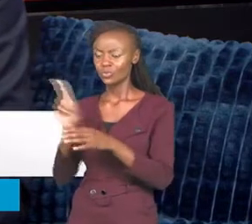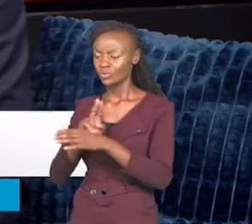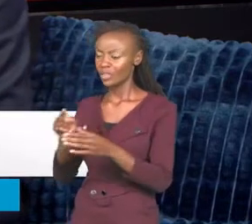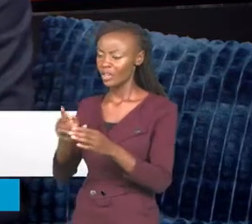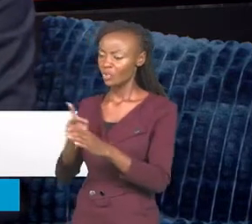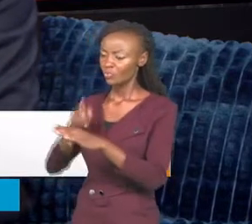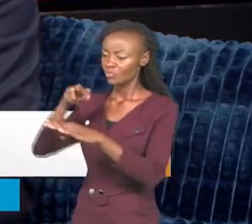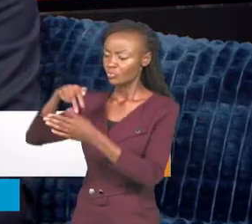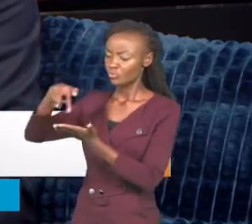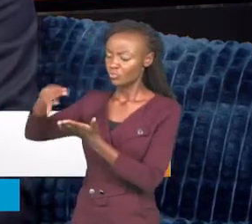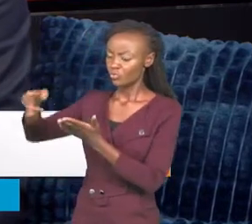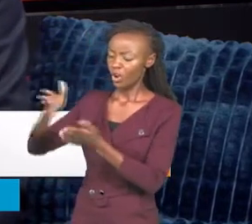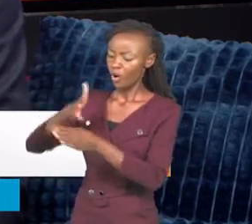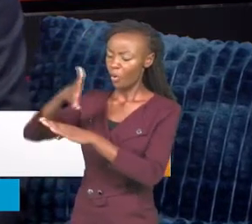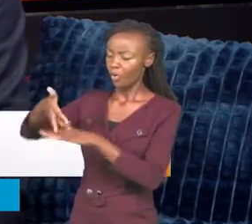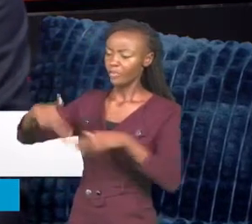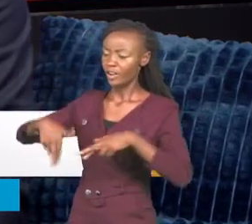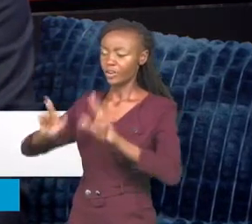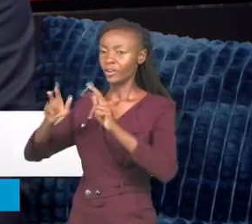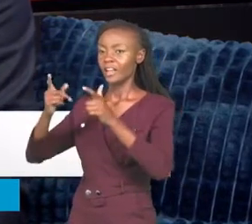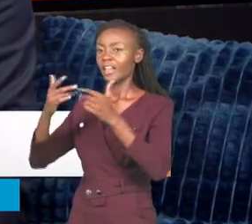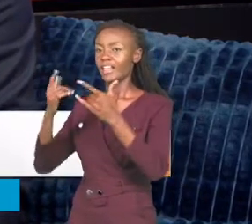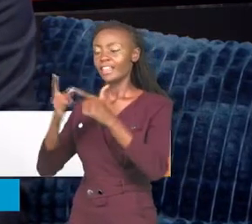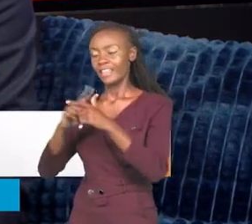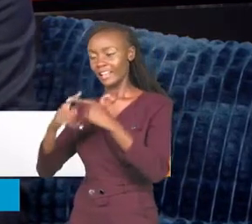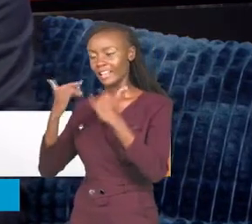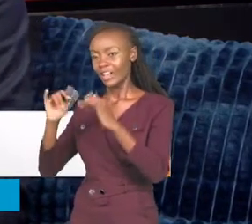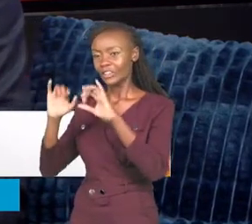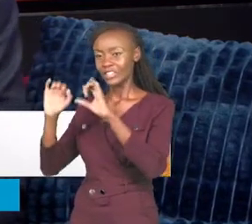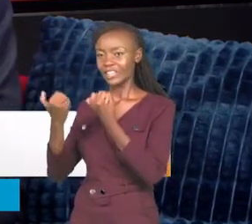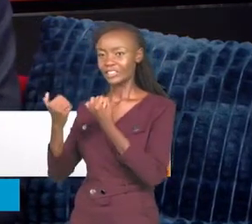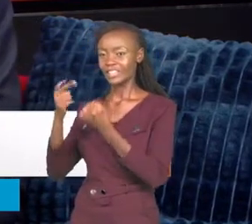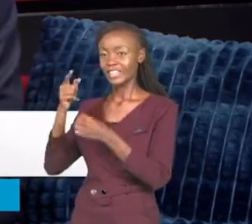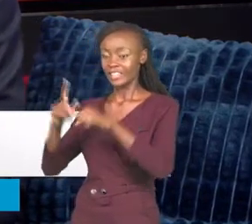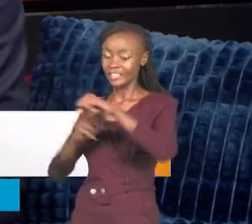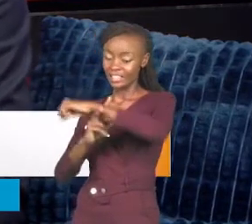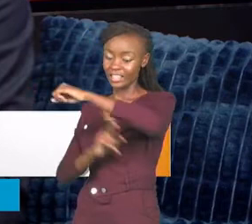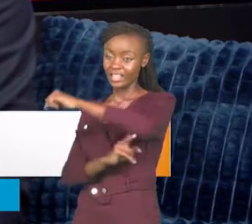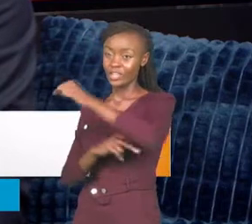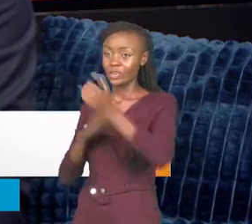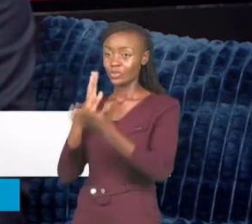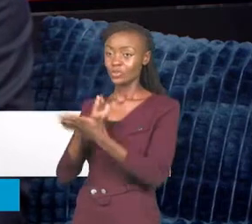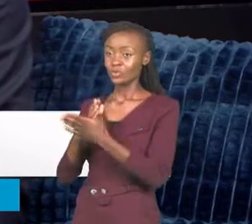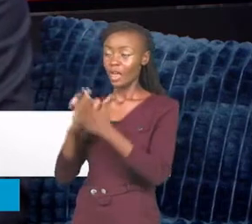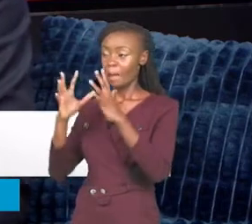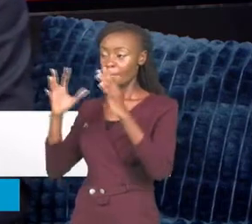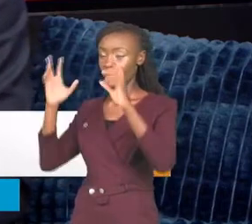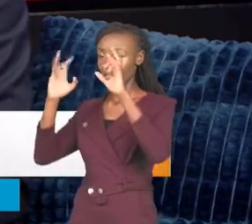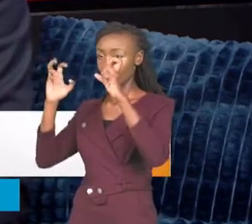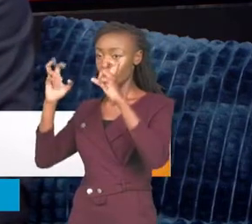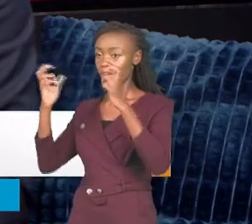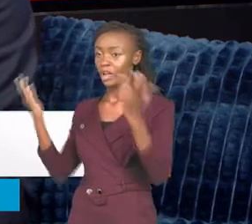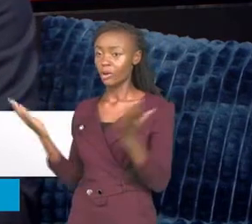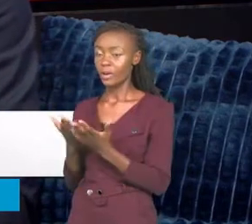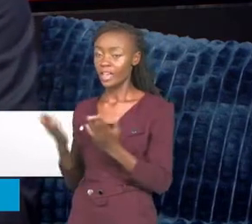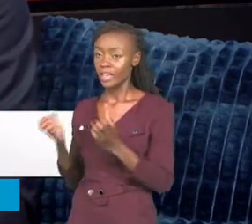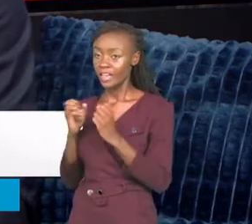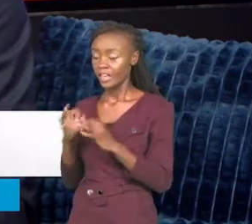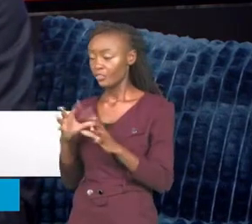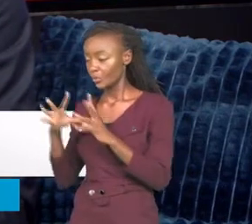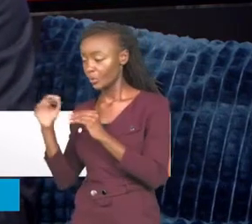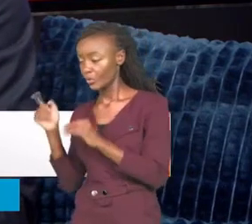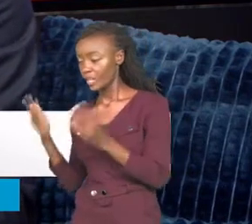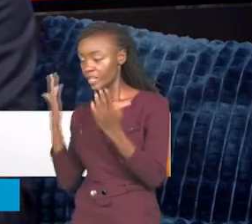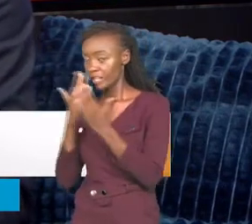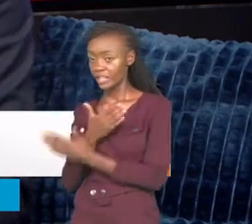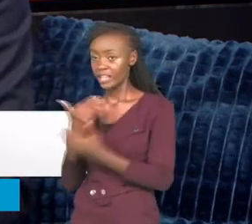the other side. Now, safety of those flyovers, it's been a topic actually also, whereby now if you pass there at night,